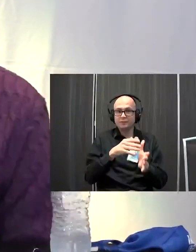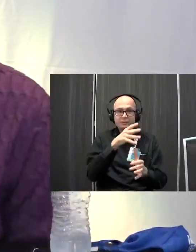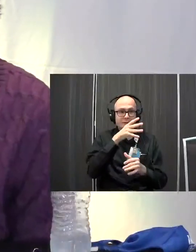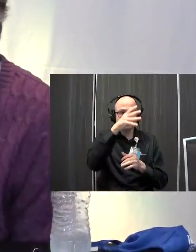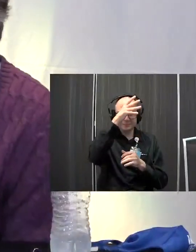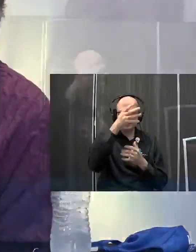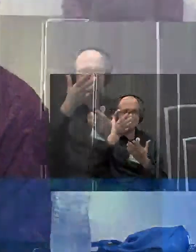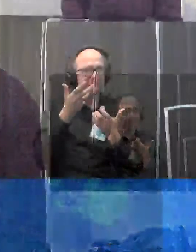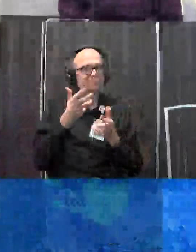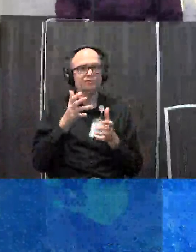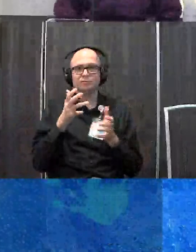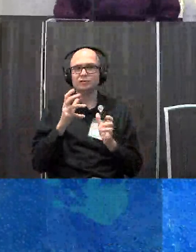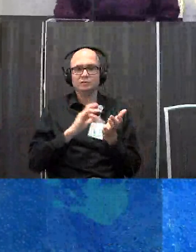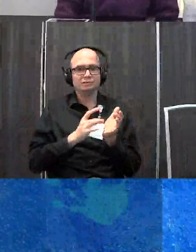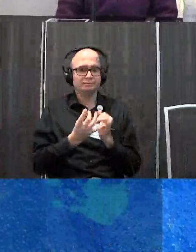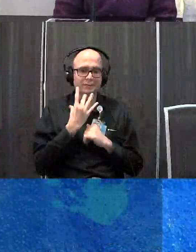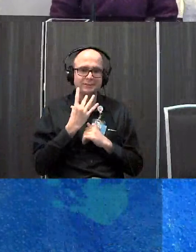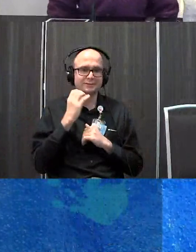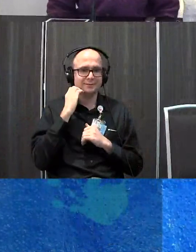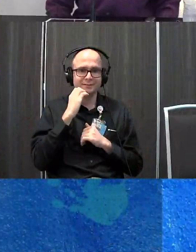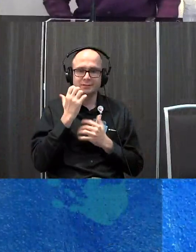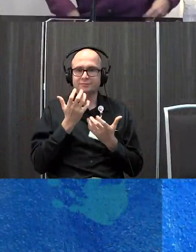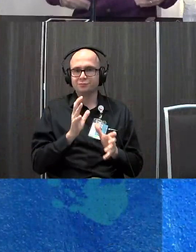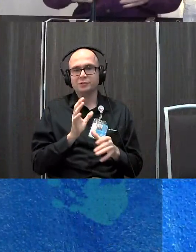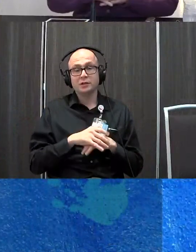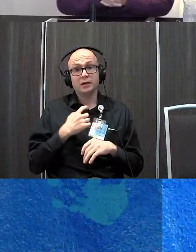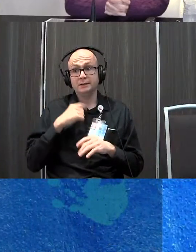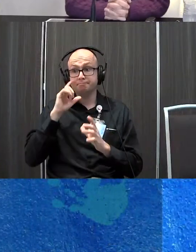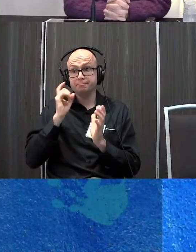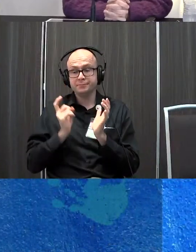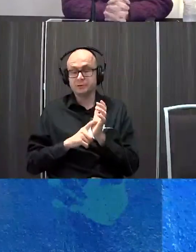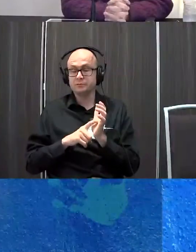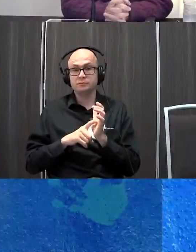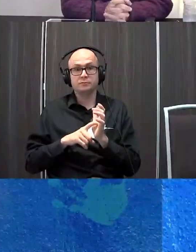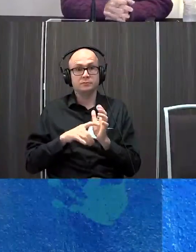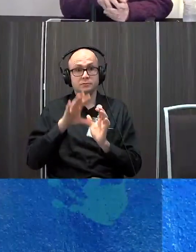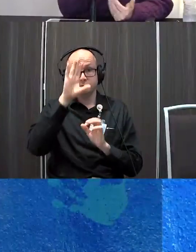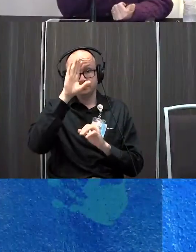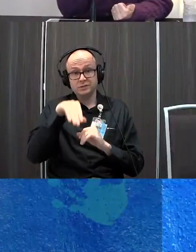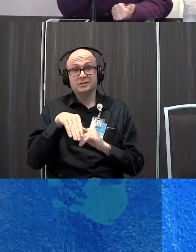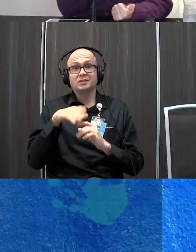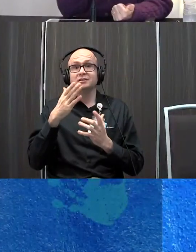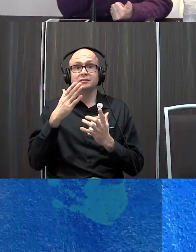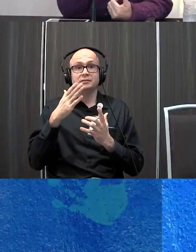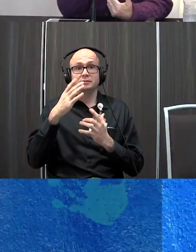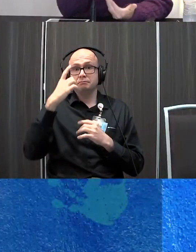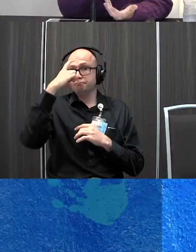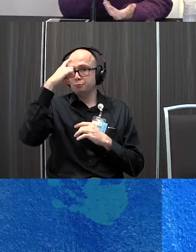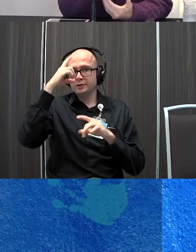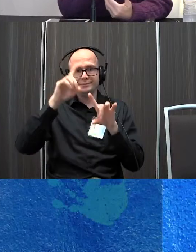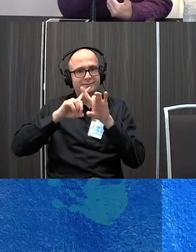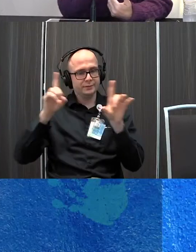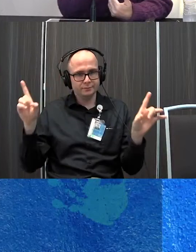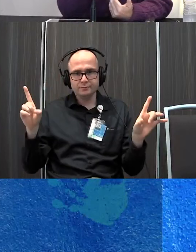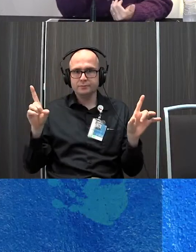want to have to go down a medication path, but I also recognize that there are times when there are brain-based differences. We've talked about